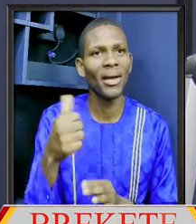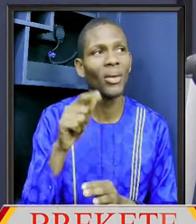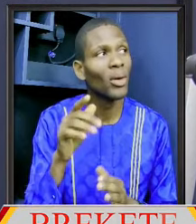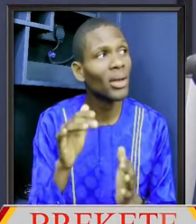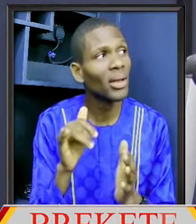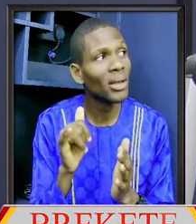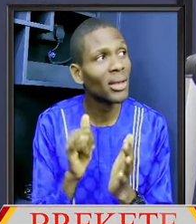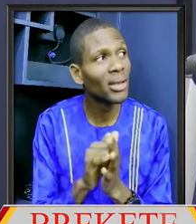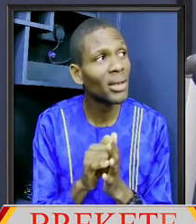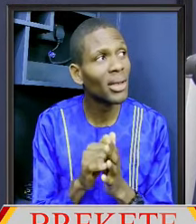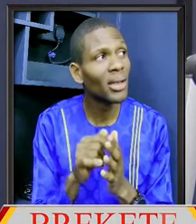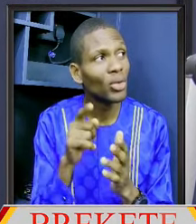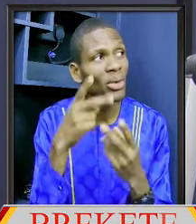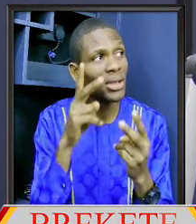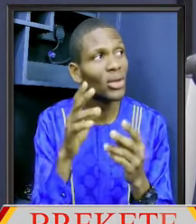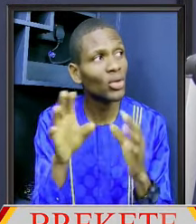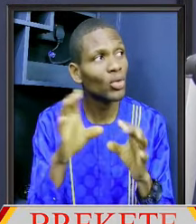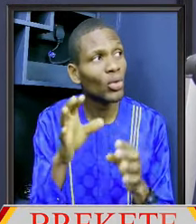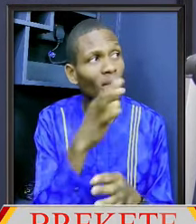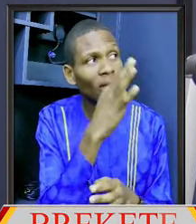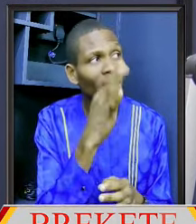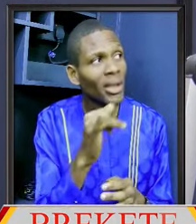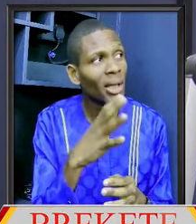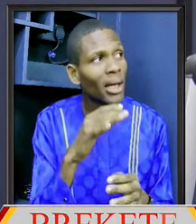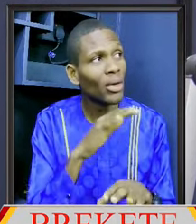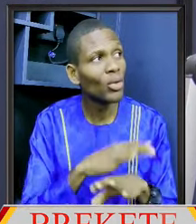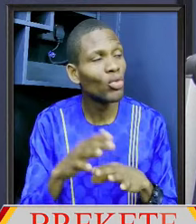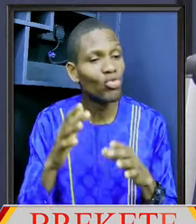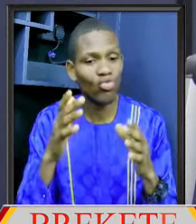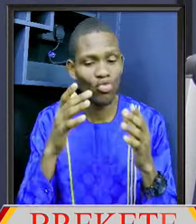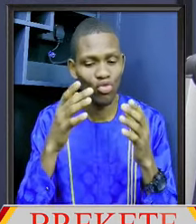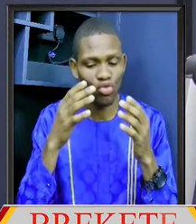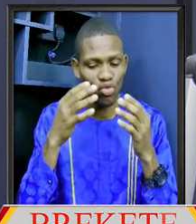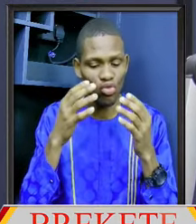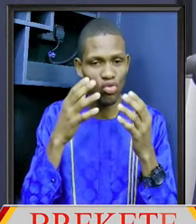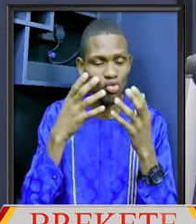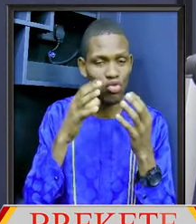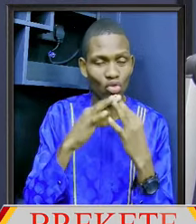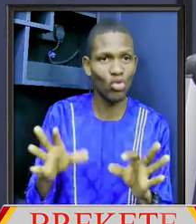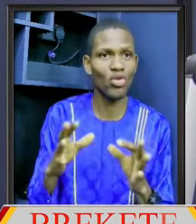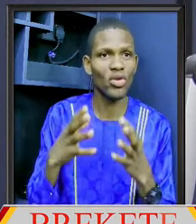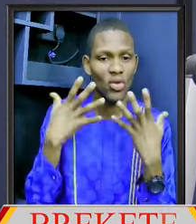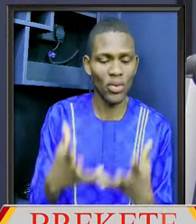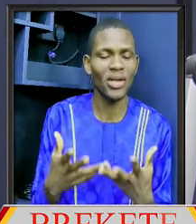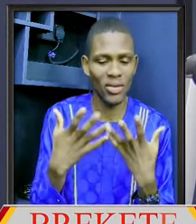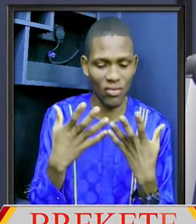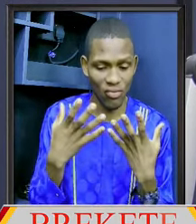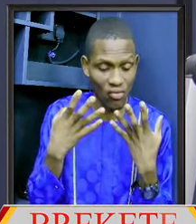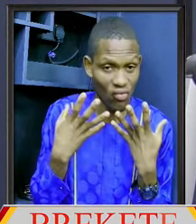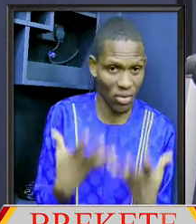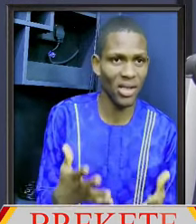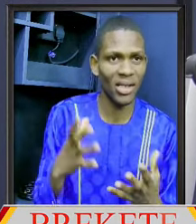Anybody where you see and do fasting, you know, lose weight. Shake the person very well.